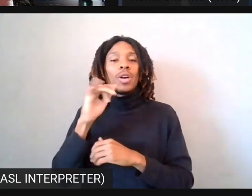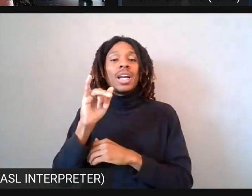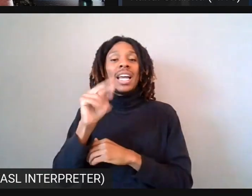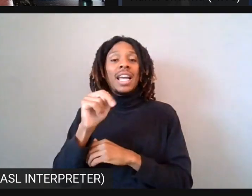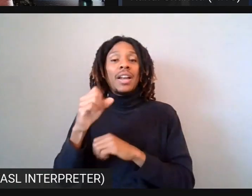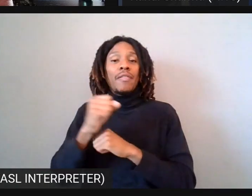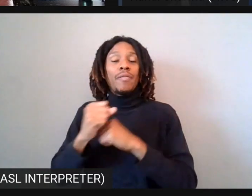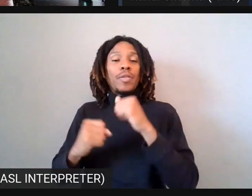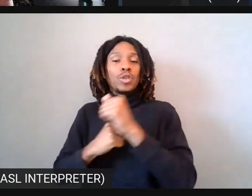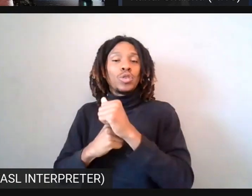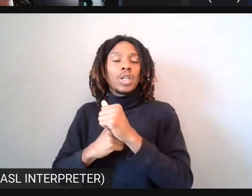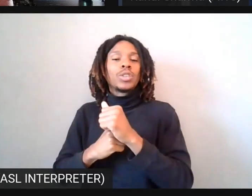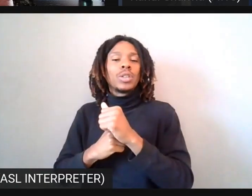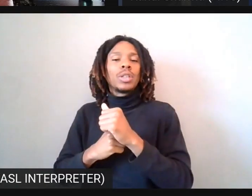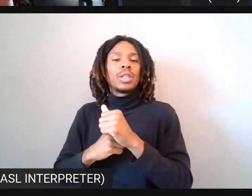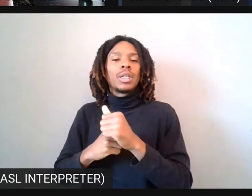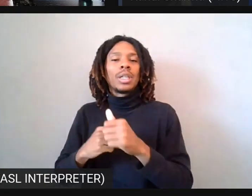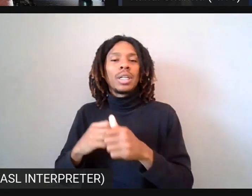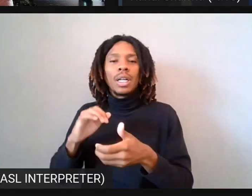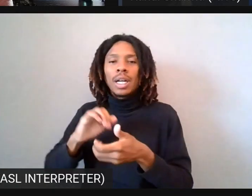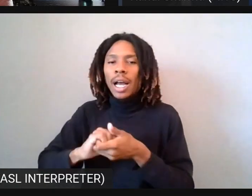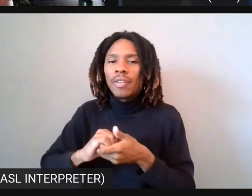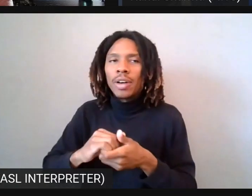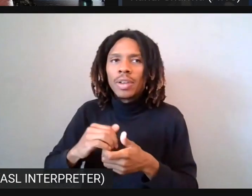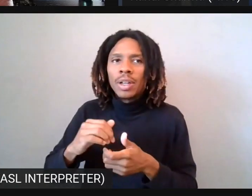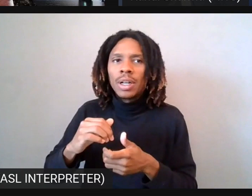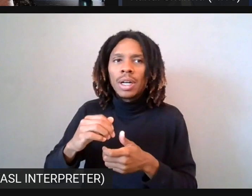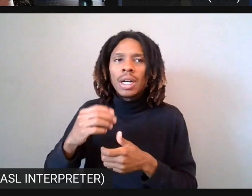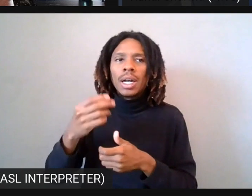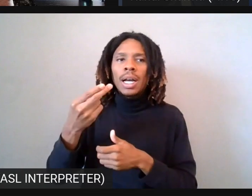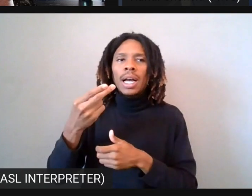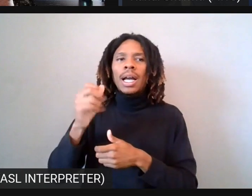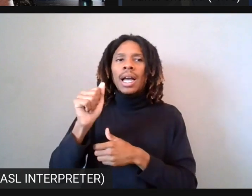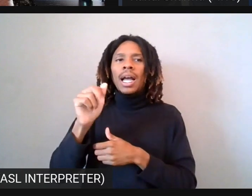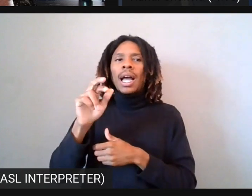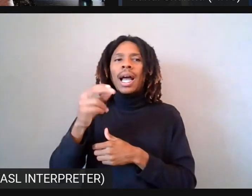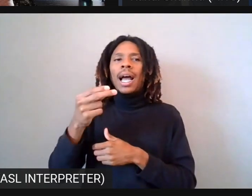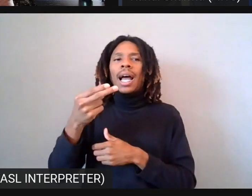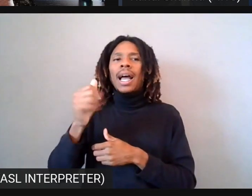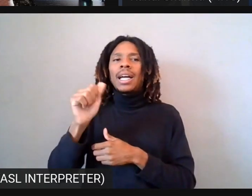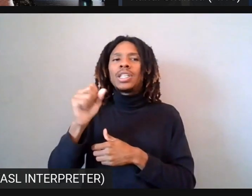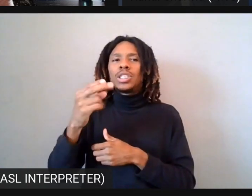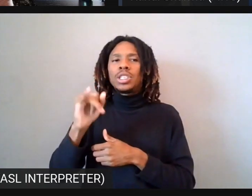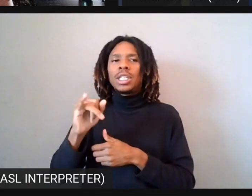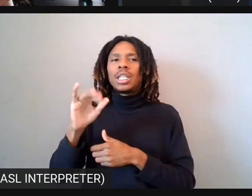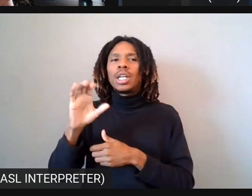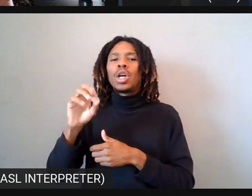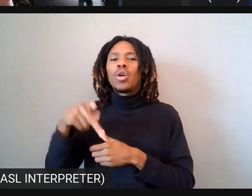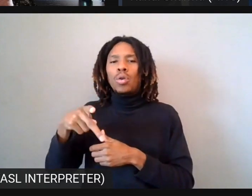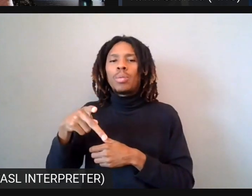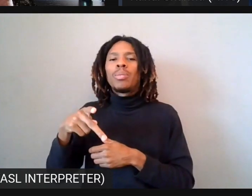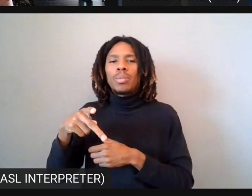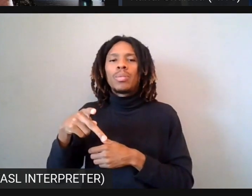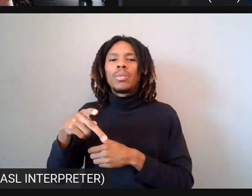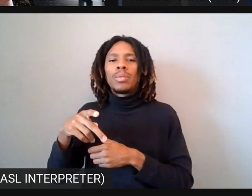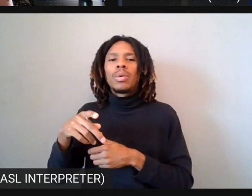code partners like HashiCorp, Terraform, and Pulumi that integrated with us, these partners can now